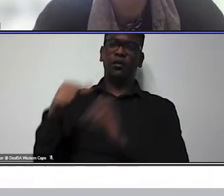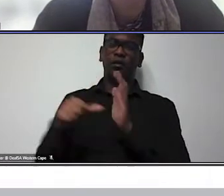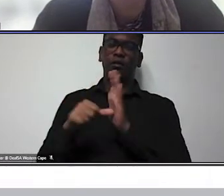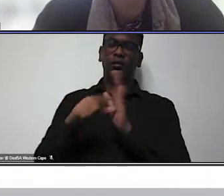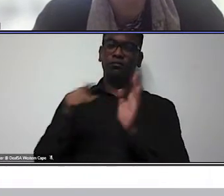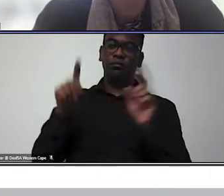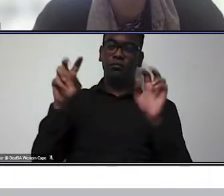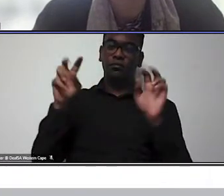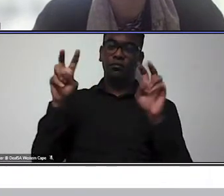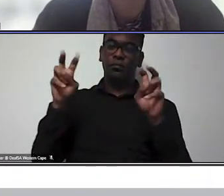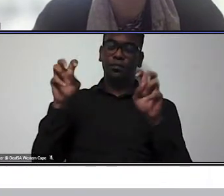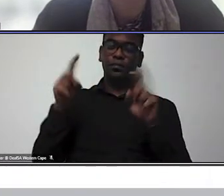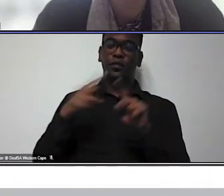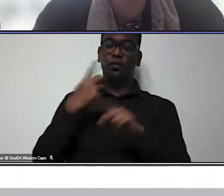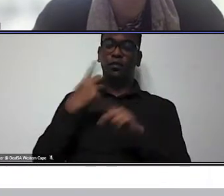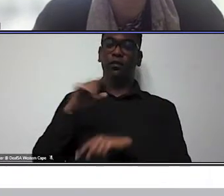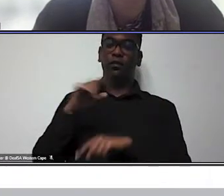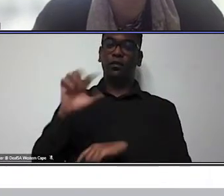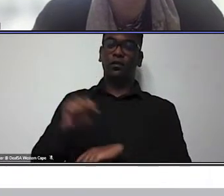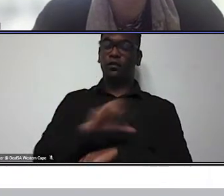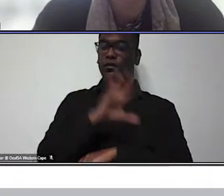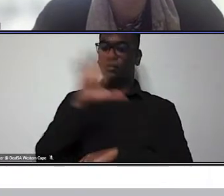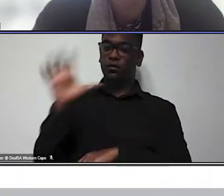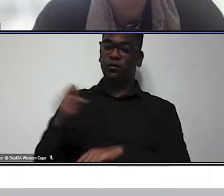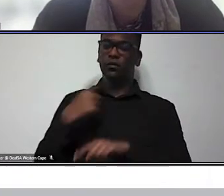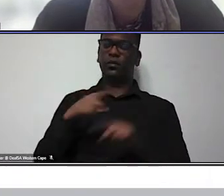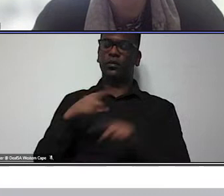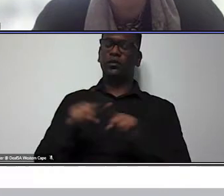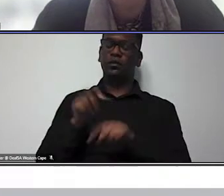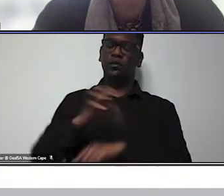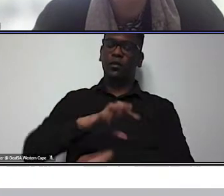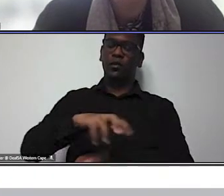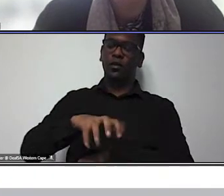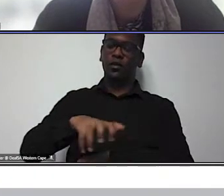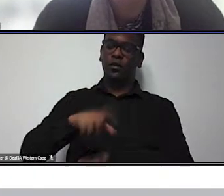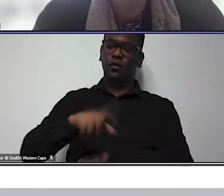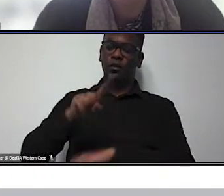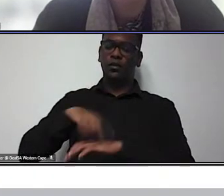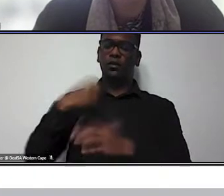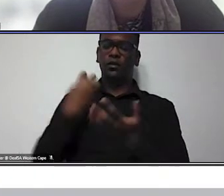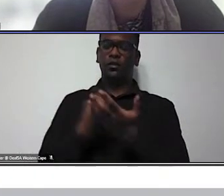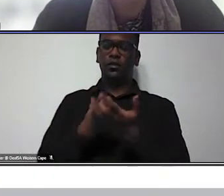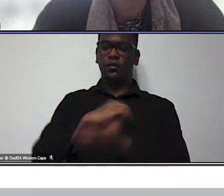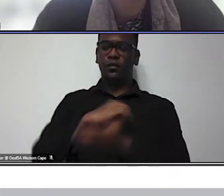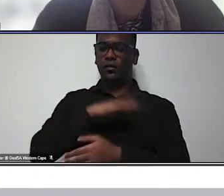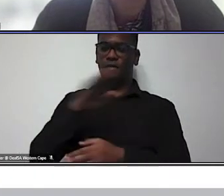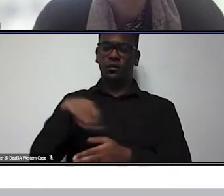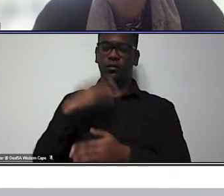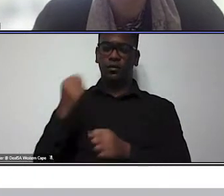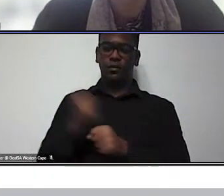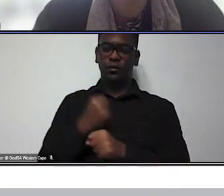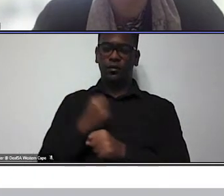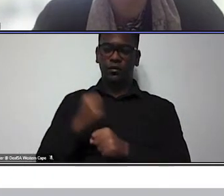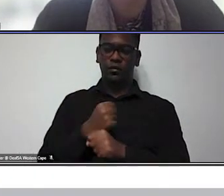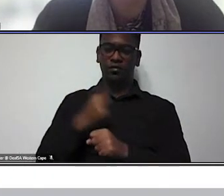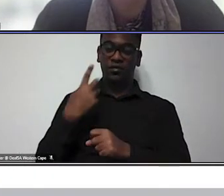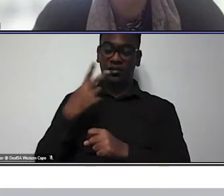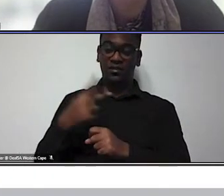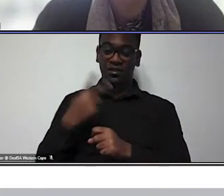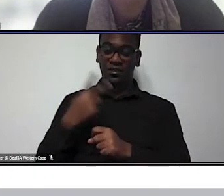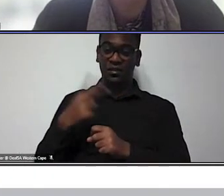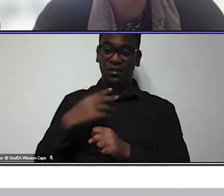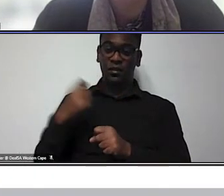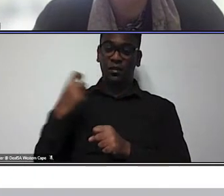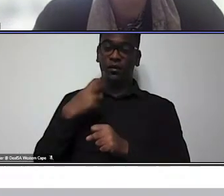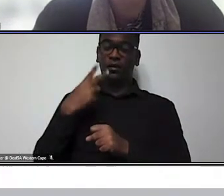just for our country, but also for our province, our economy, and for jobs. We've been hard hit by COVID, we've been hard hit